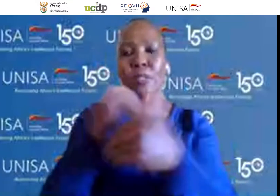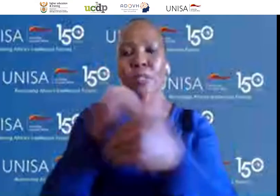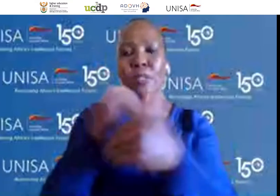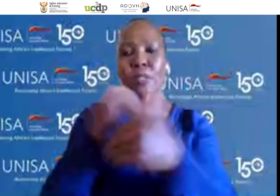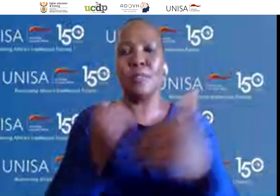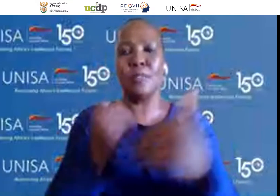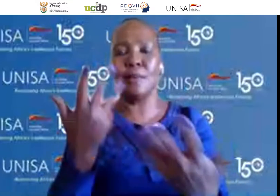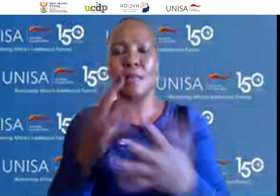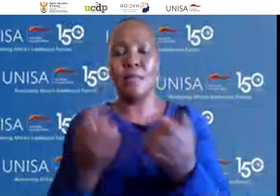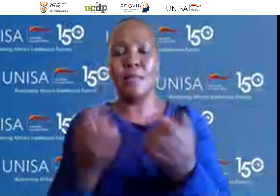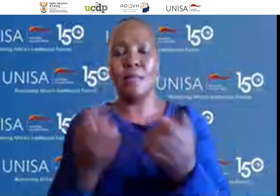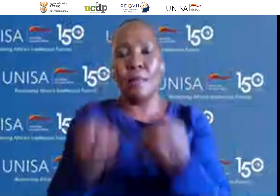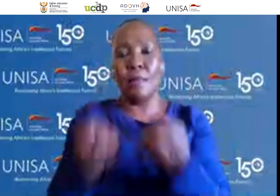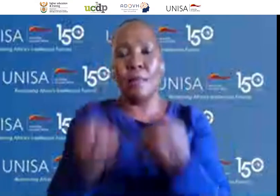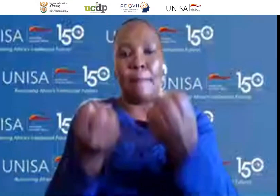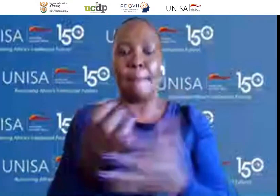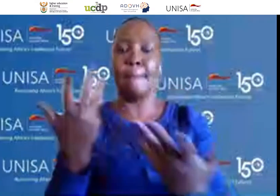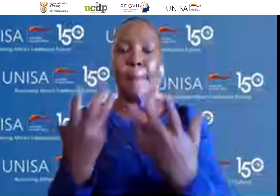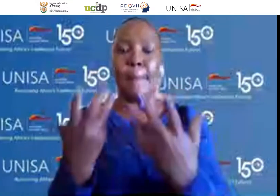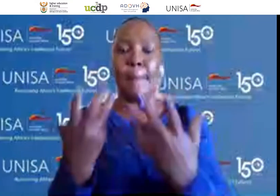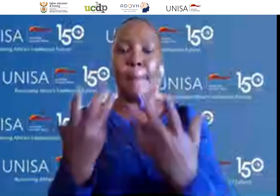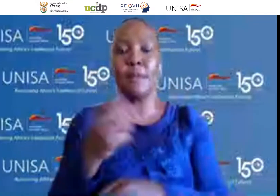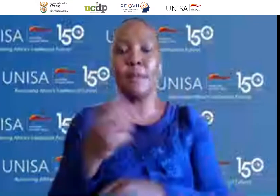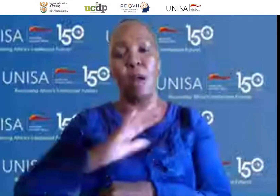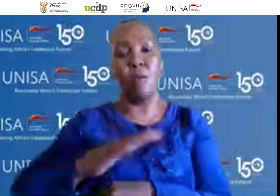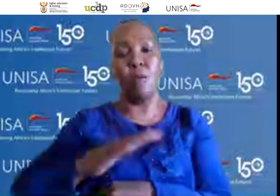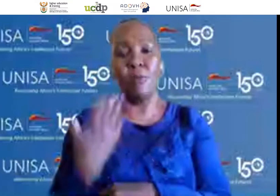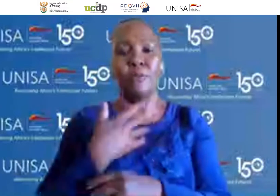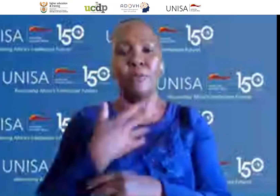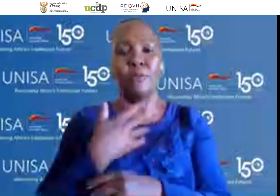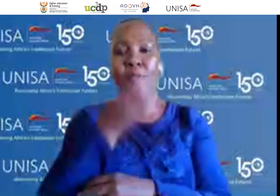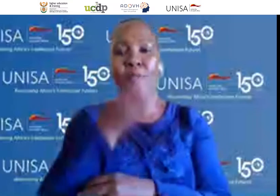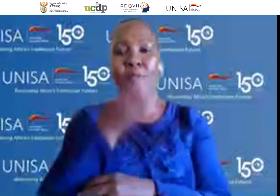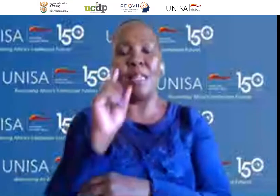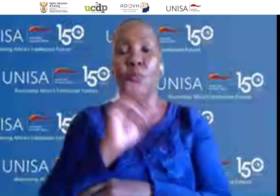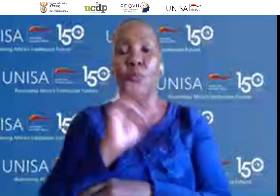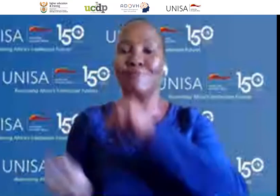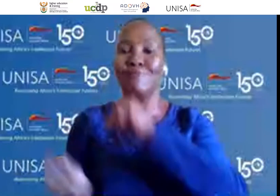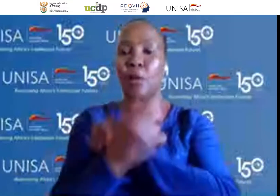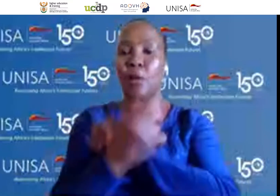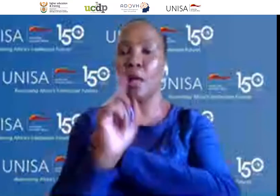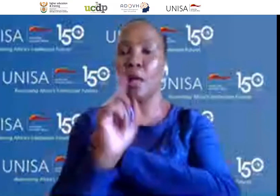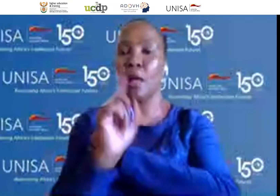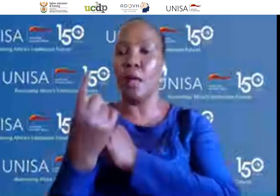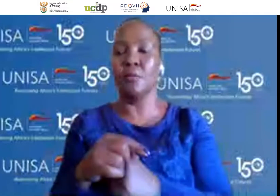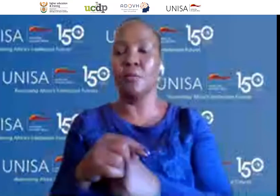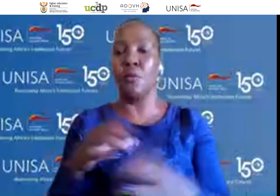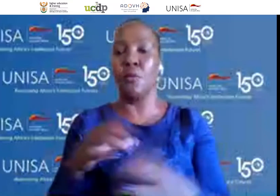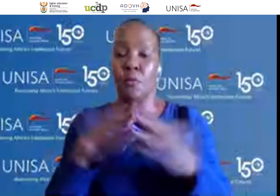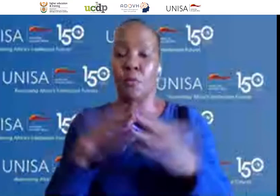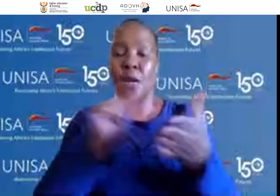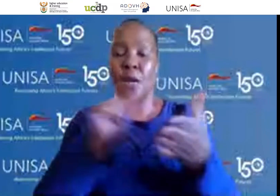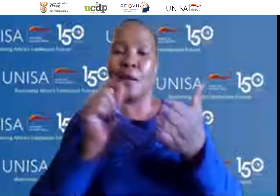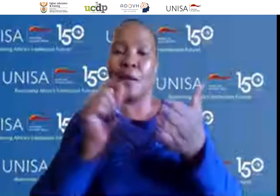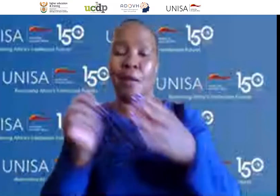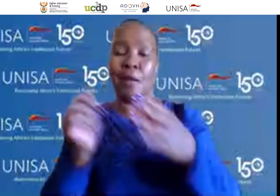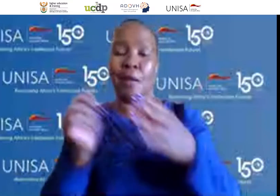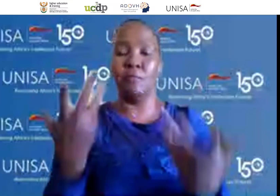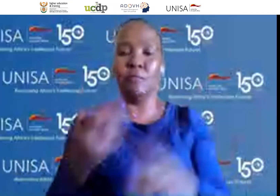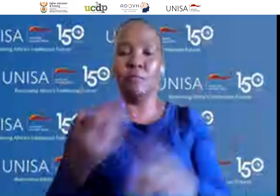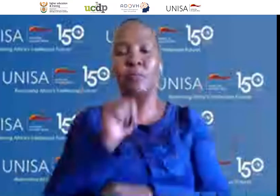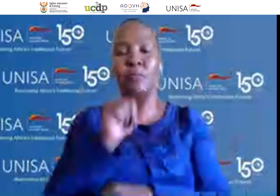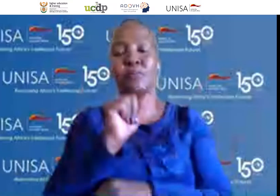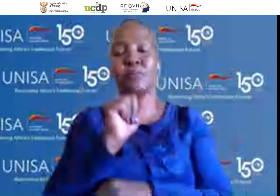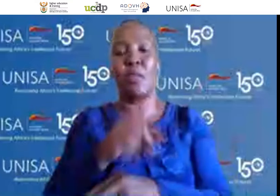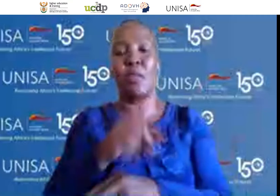submitting. So I just want to reiterate that what's going to happen at the end of writing time is your